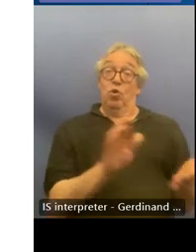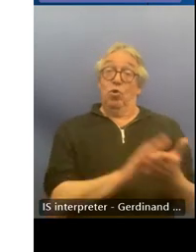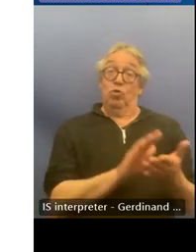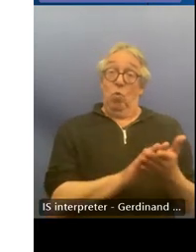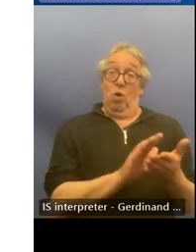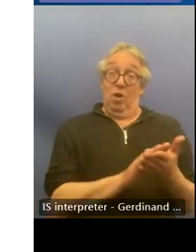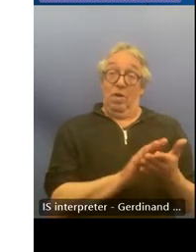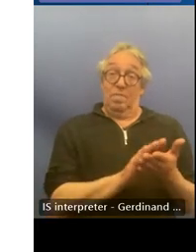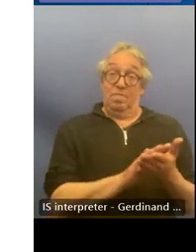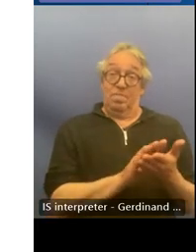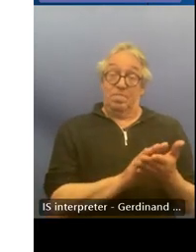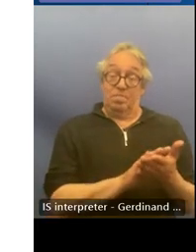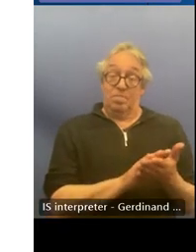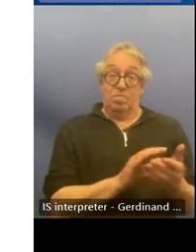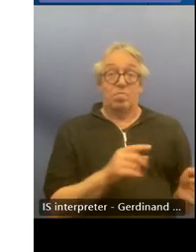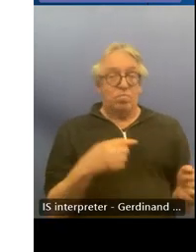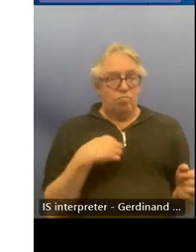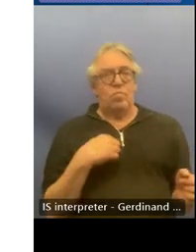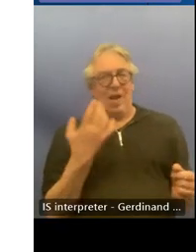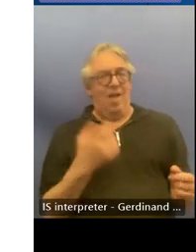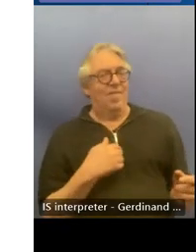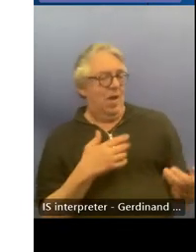him grow socially, emotionally,